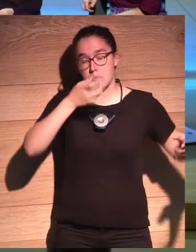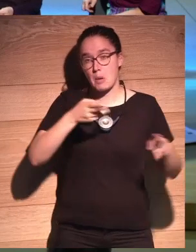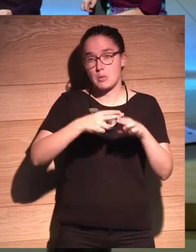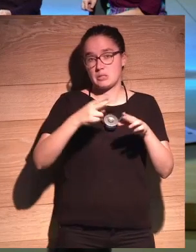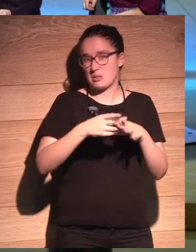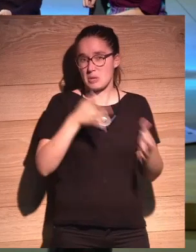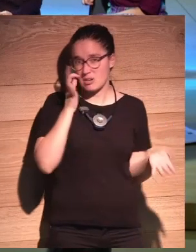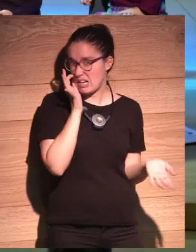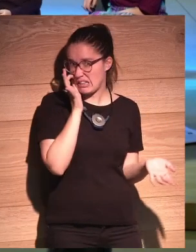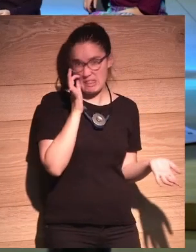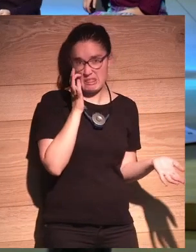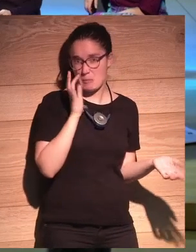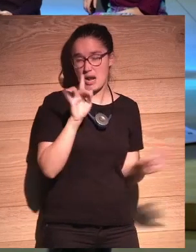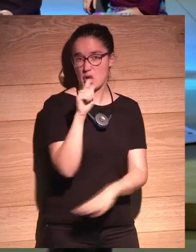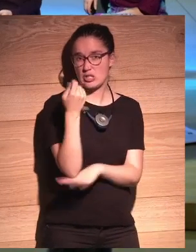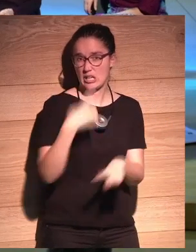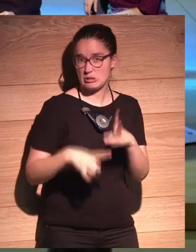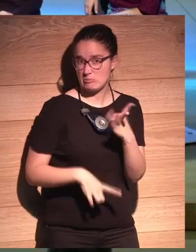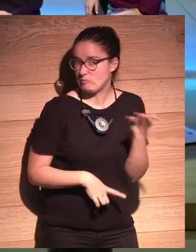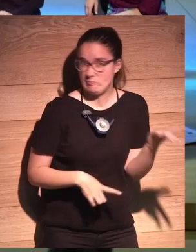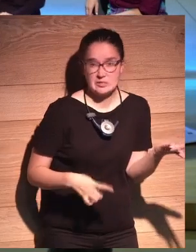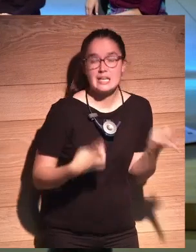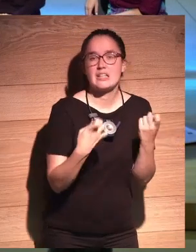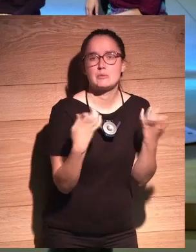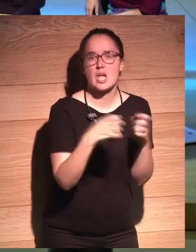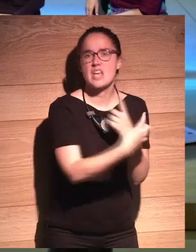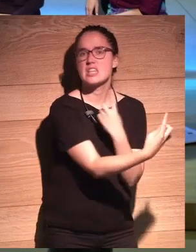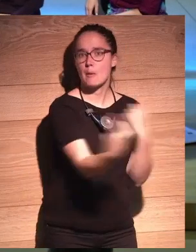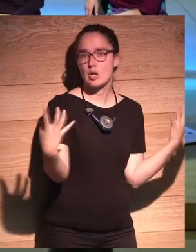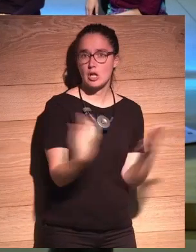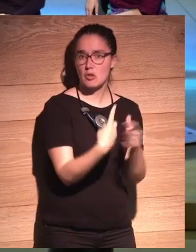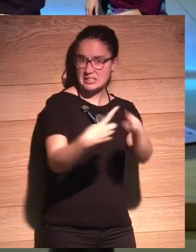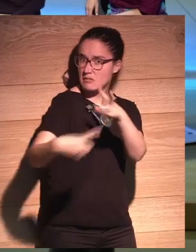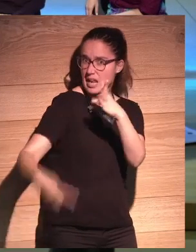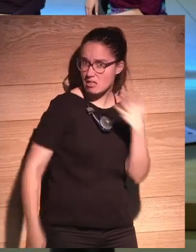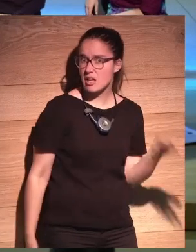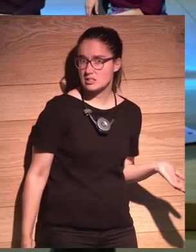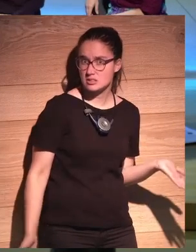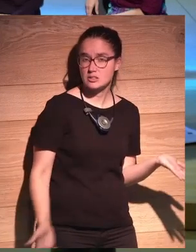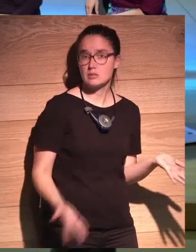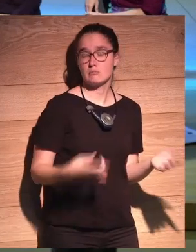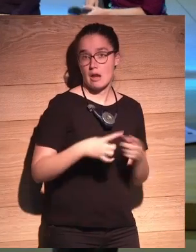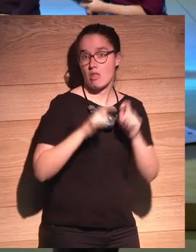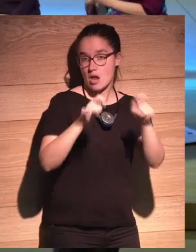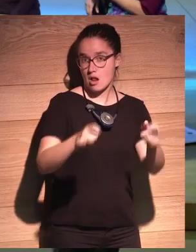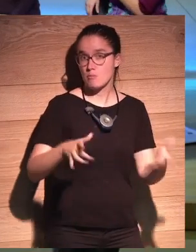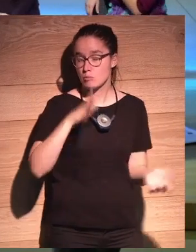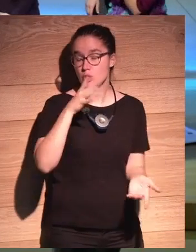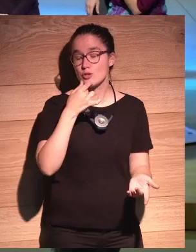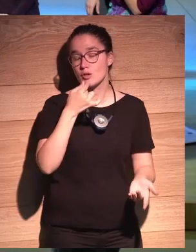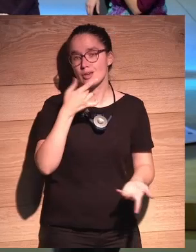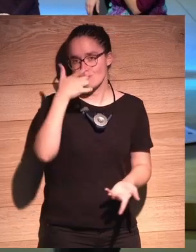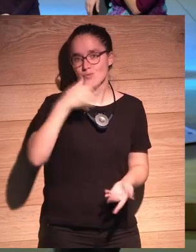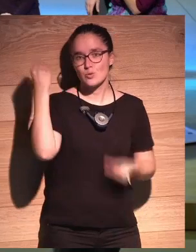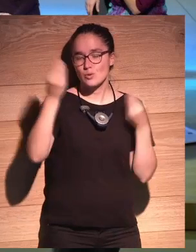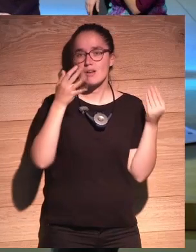sounds very well, politically speaking, but in order to accomplish all this, we need our individuality and to be very different among us to contribute.